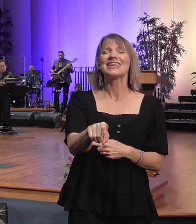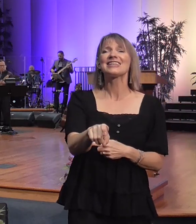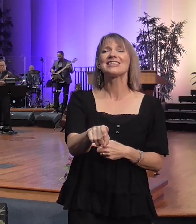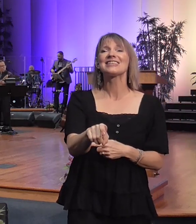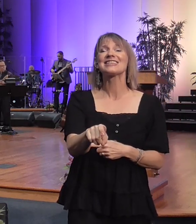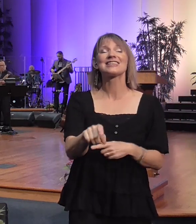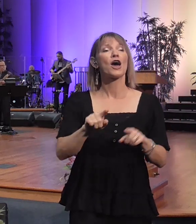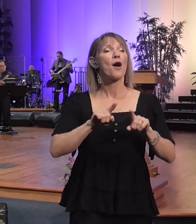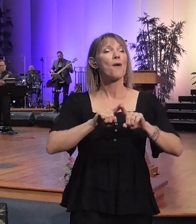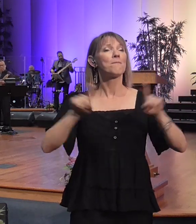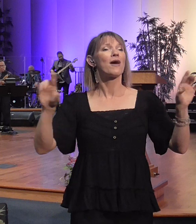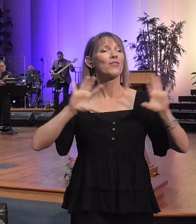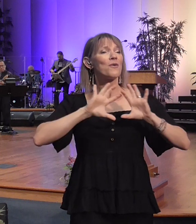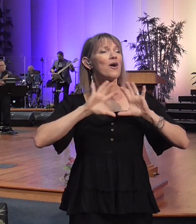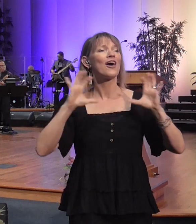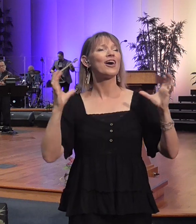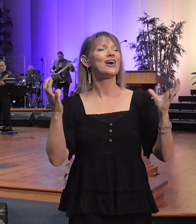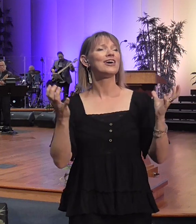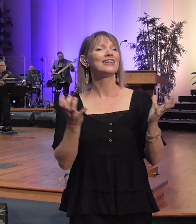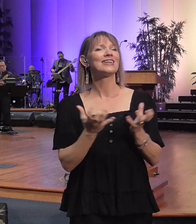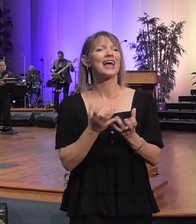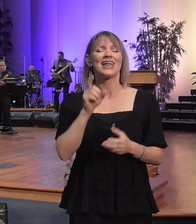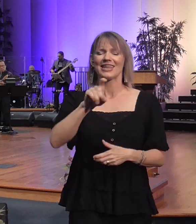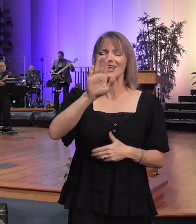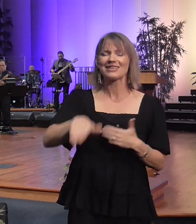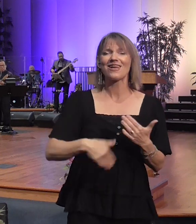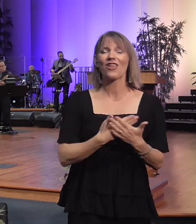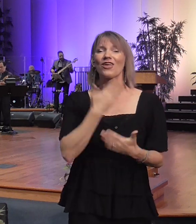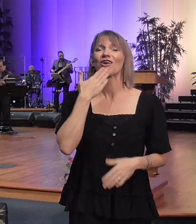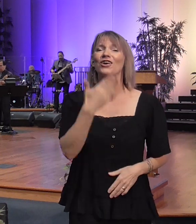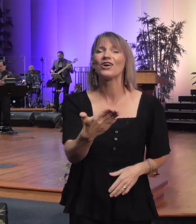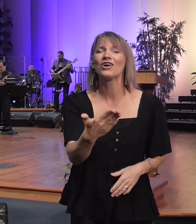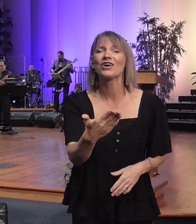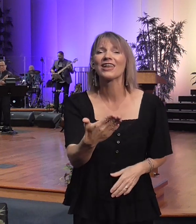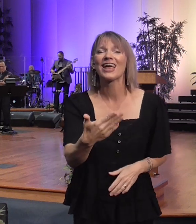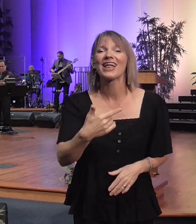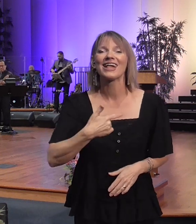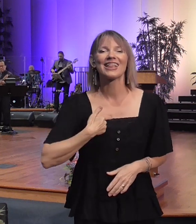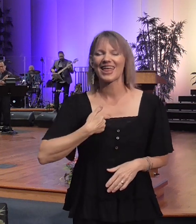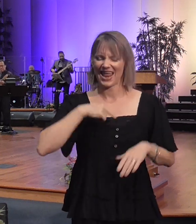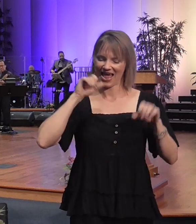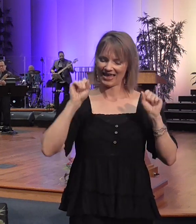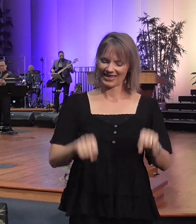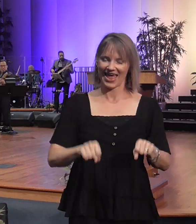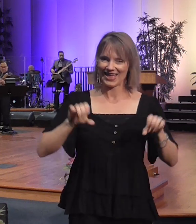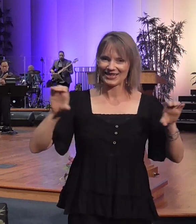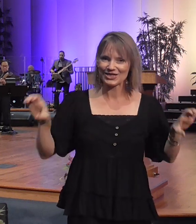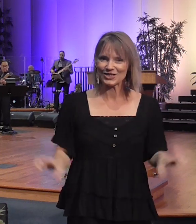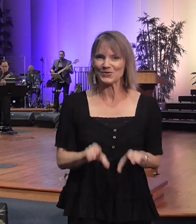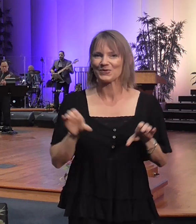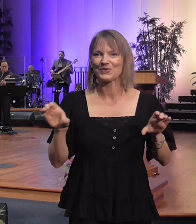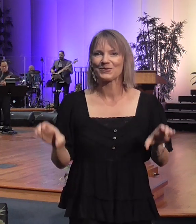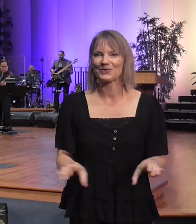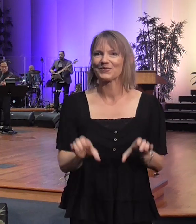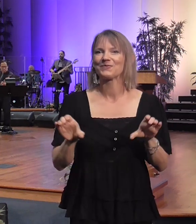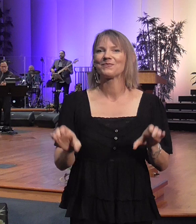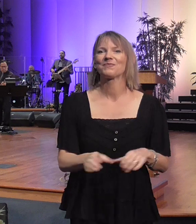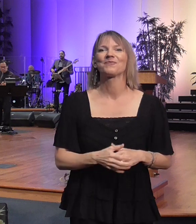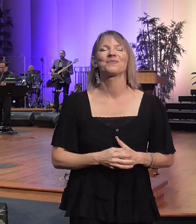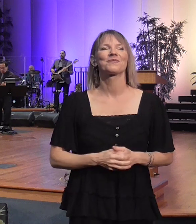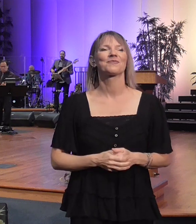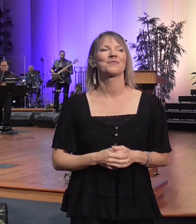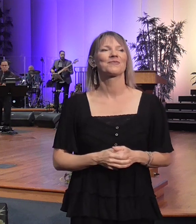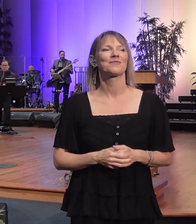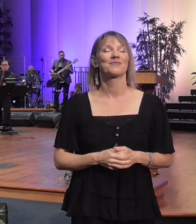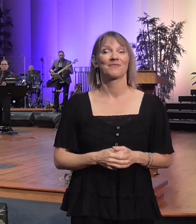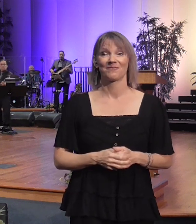needs, but the world needs all the good that I can do. Feels true